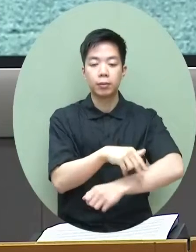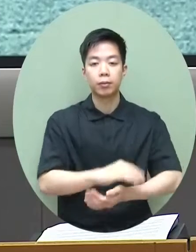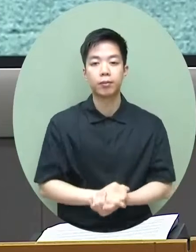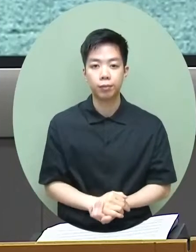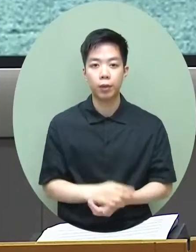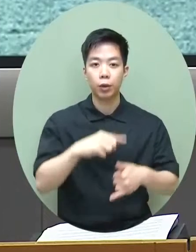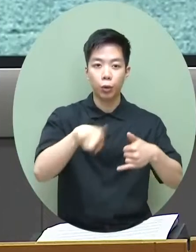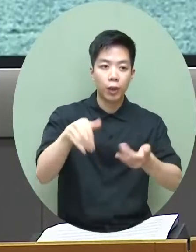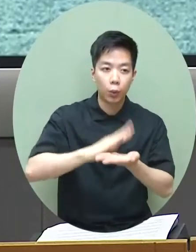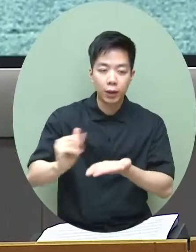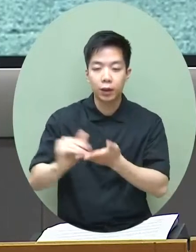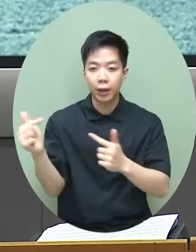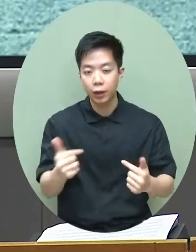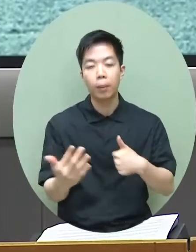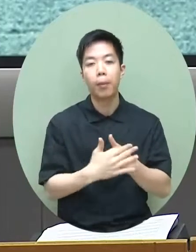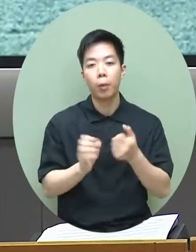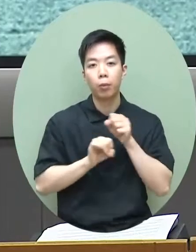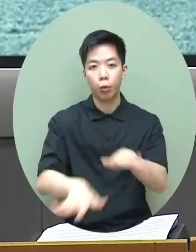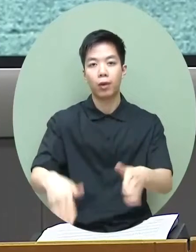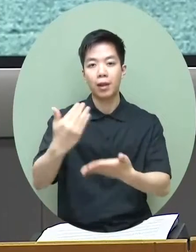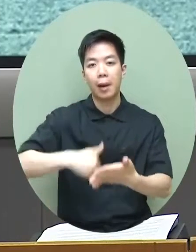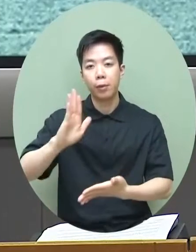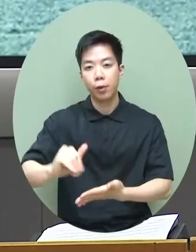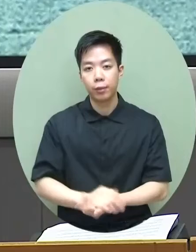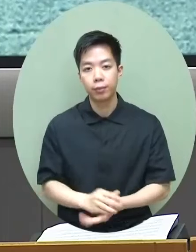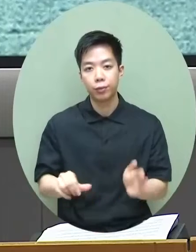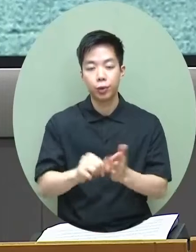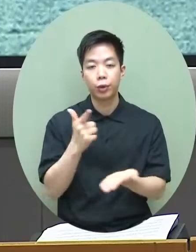get vaccinated. Vaccination is the best way of